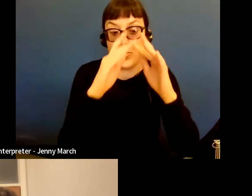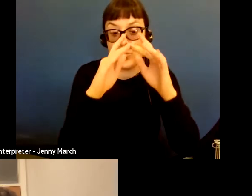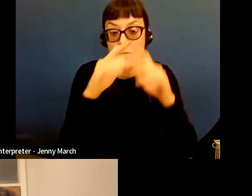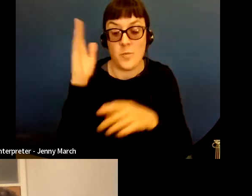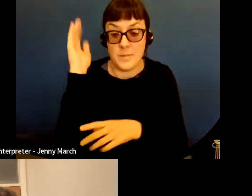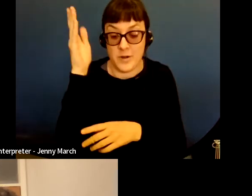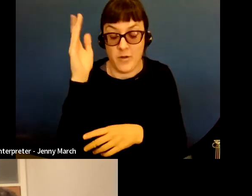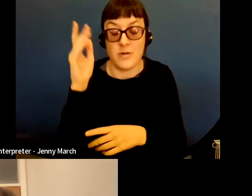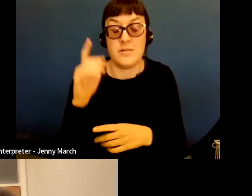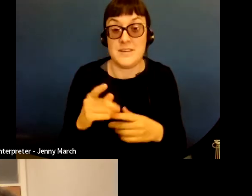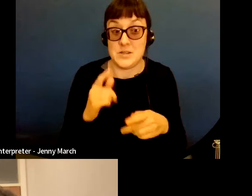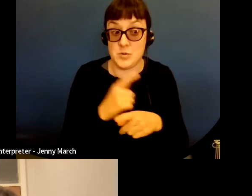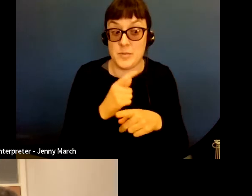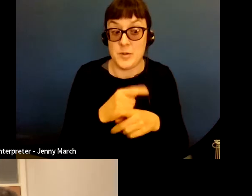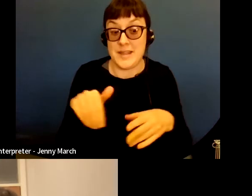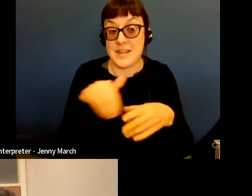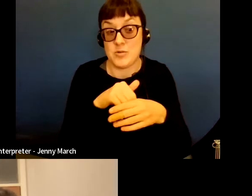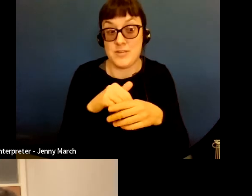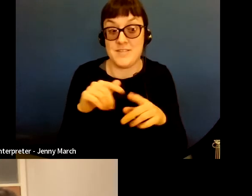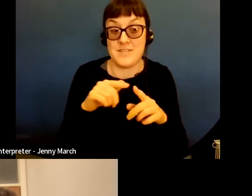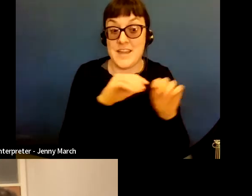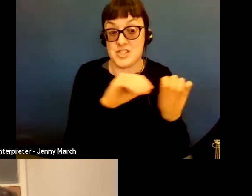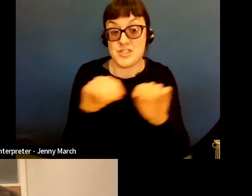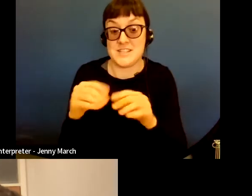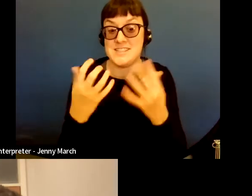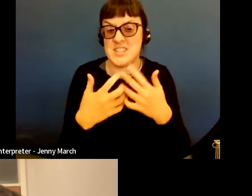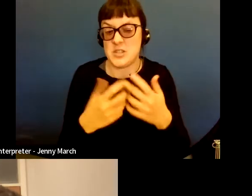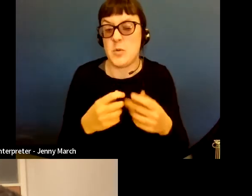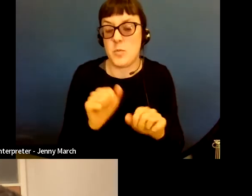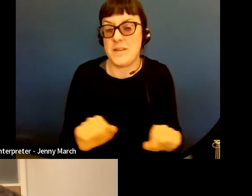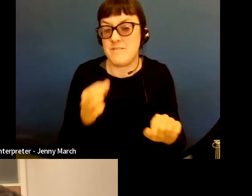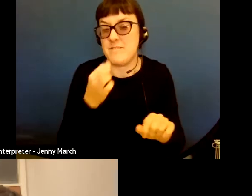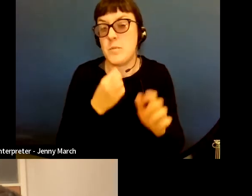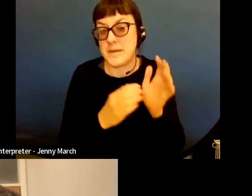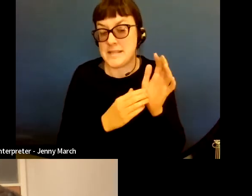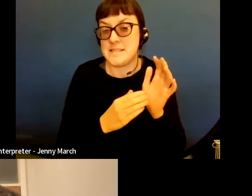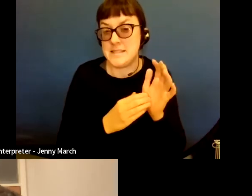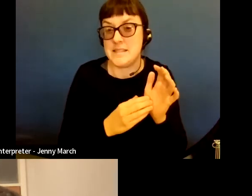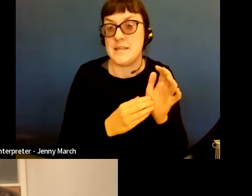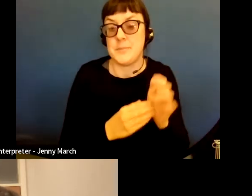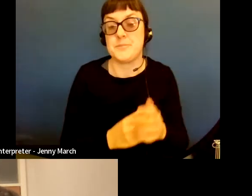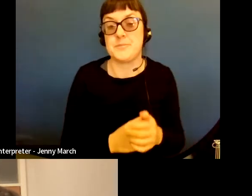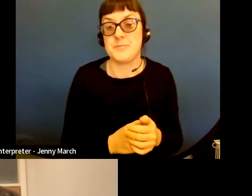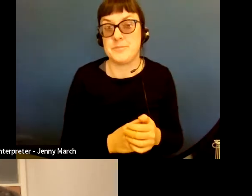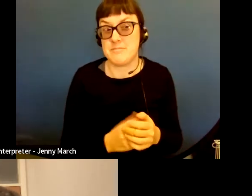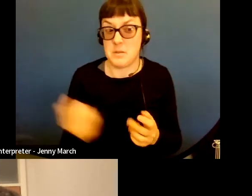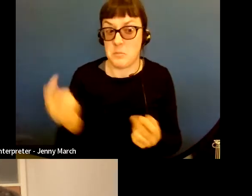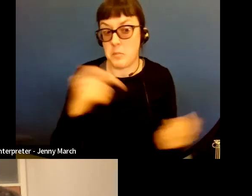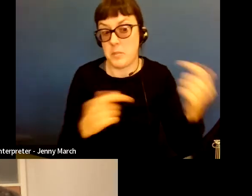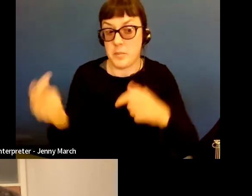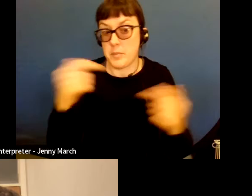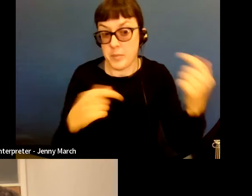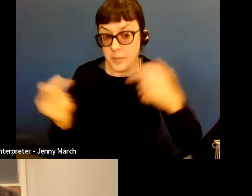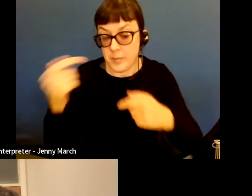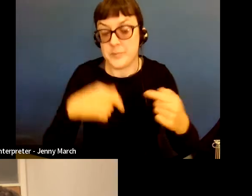talking about inclusive educational technology. So I'll wait just a couple of minutes to see how many people